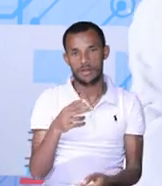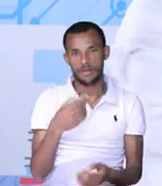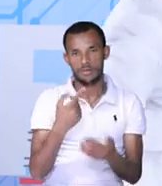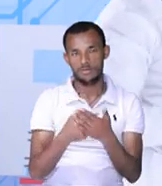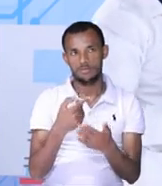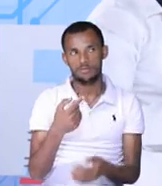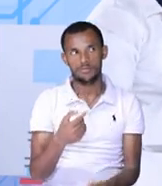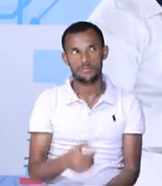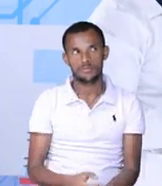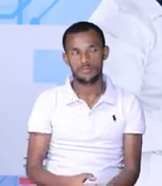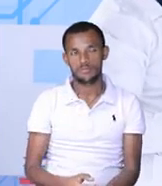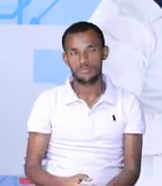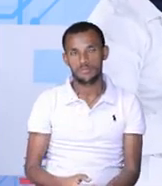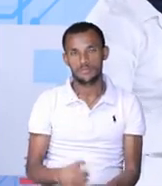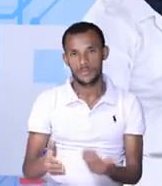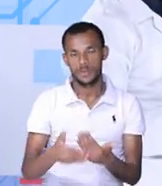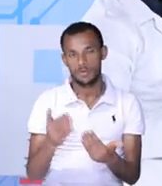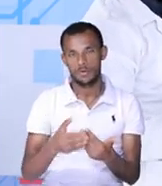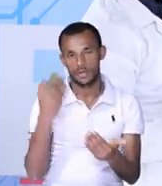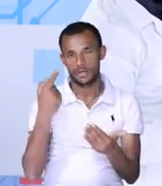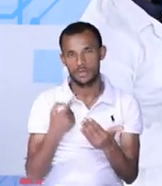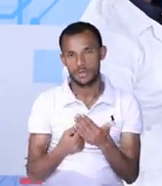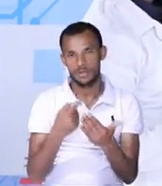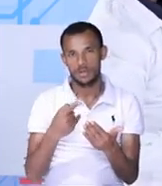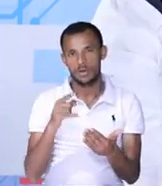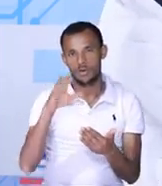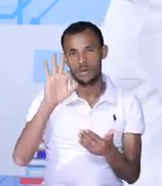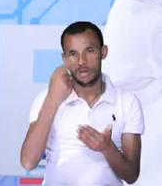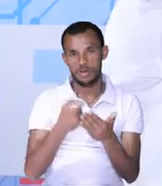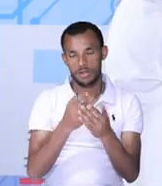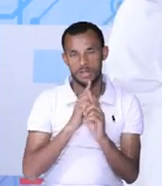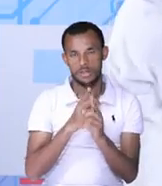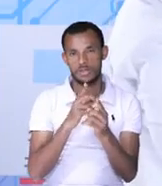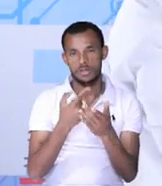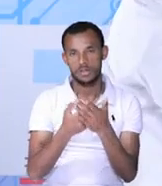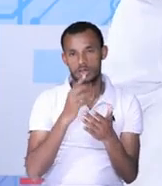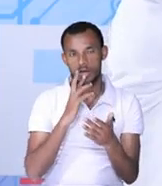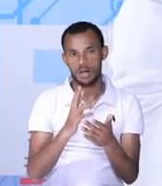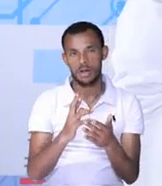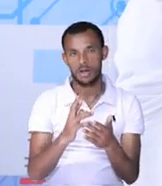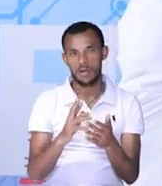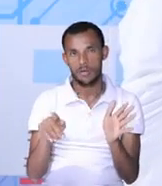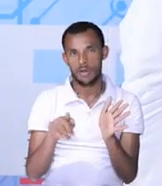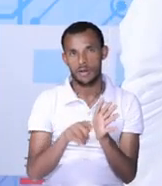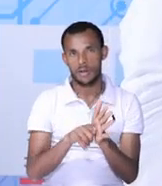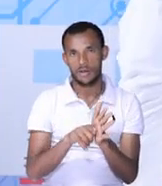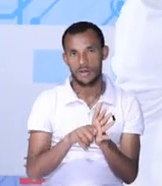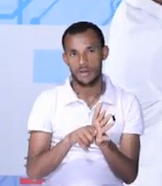one. So simplifying this, you'll have this one, this as it is,